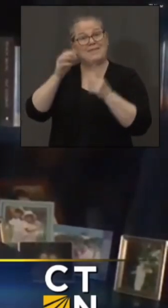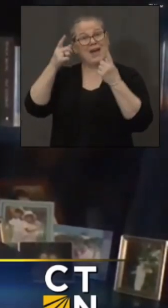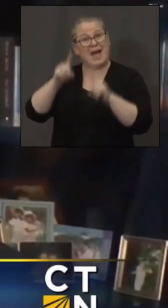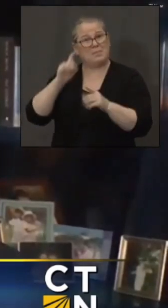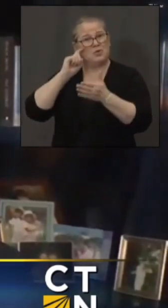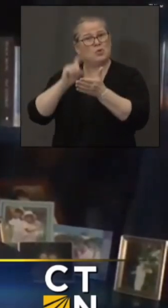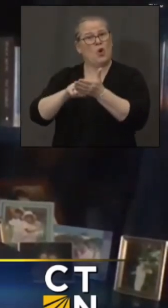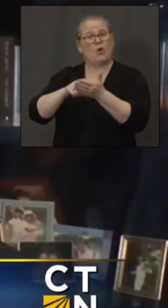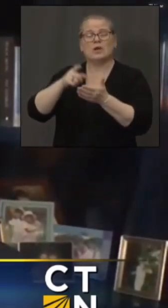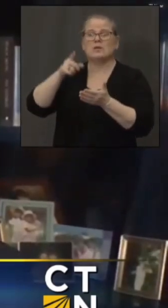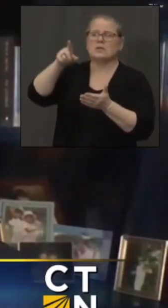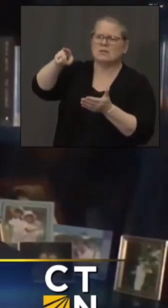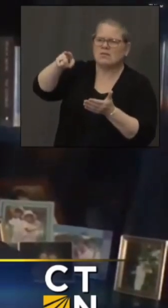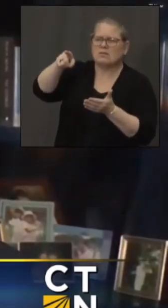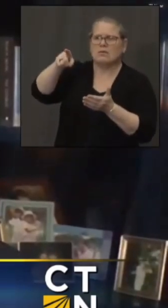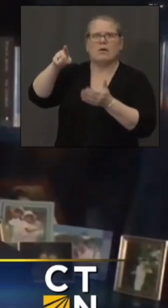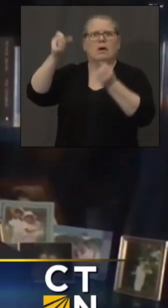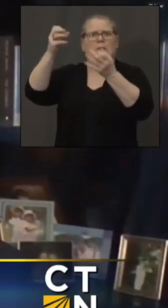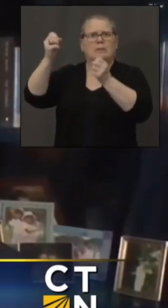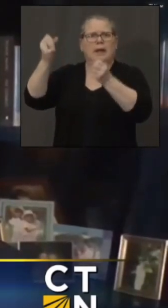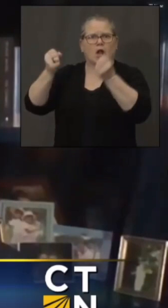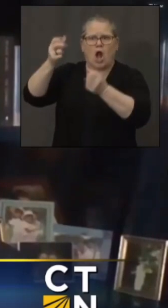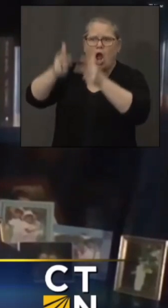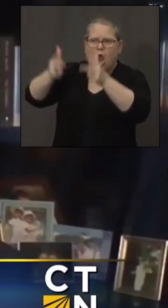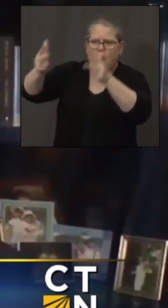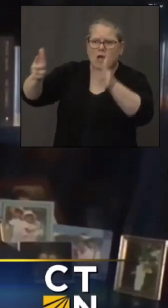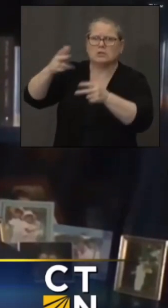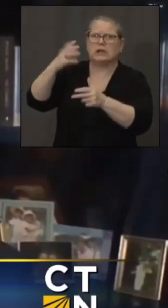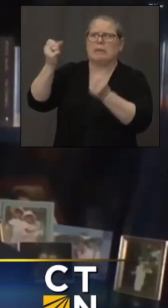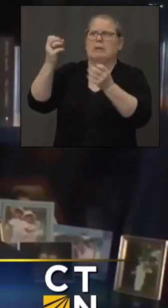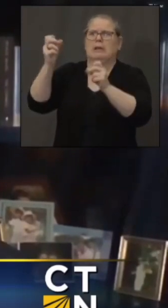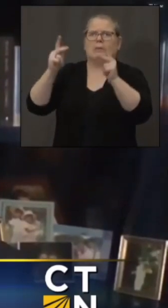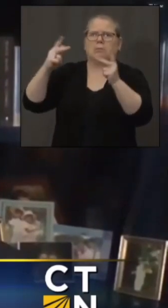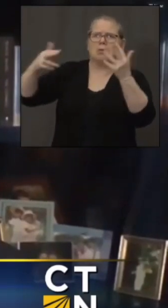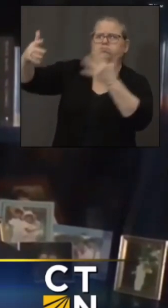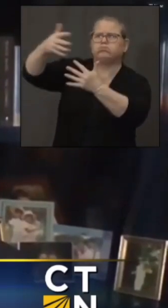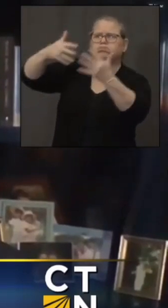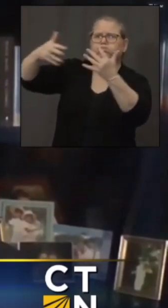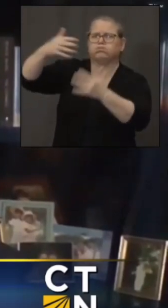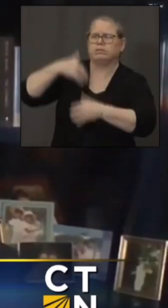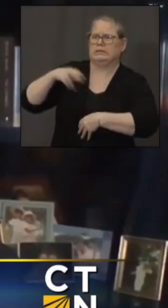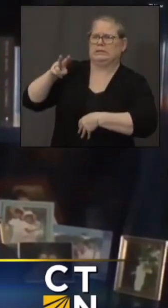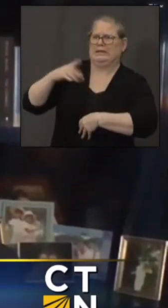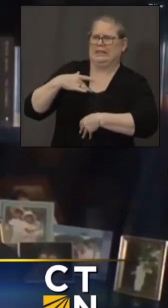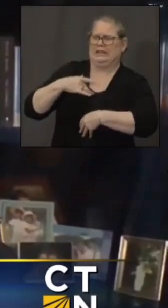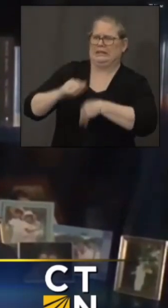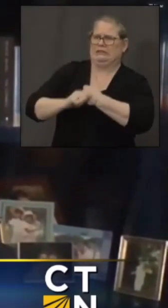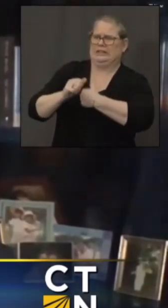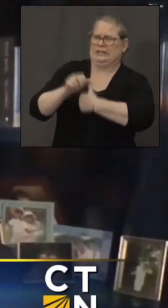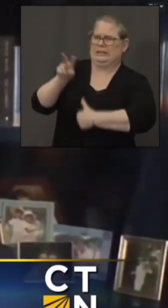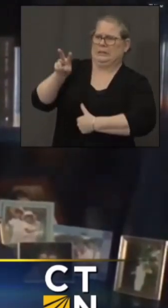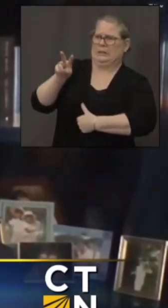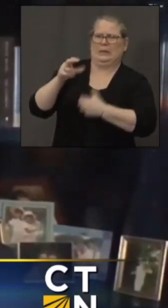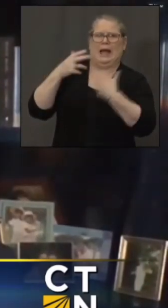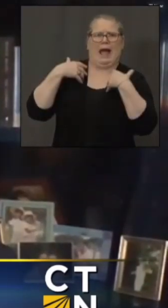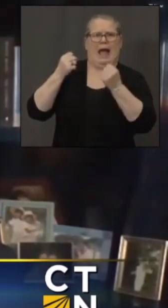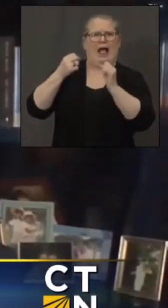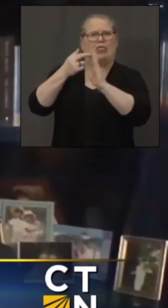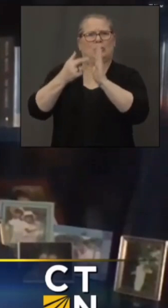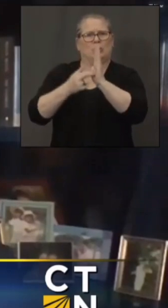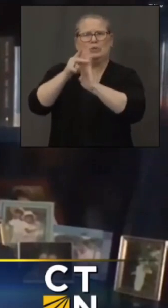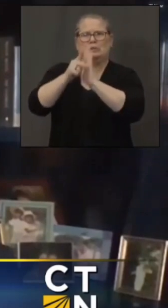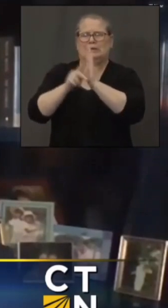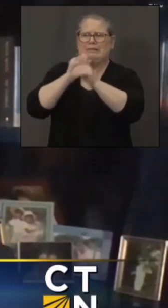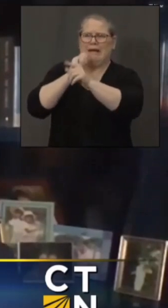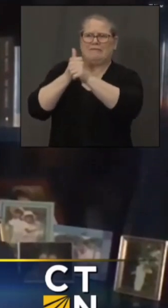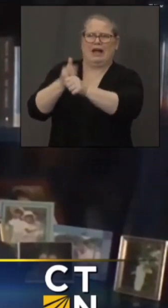local police and say, I think this is risky behavior and probably not following, our health rules, I think that's a